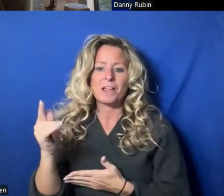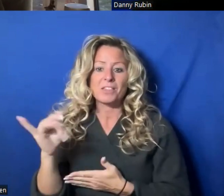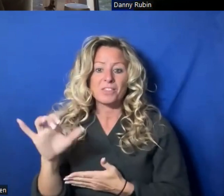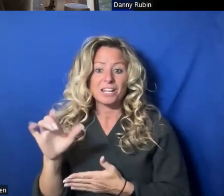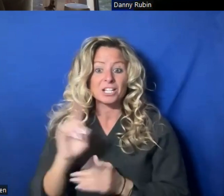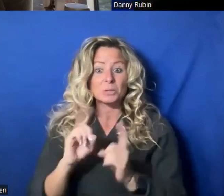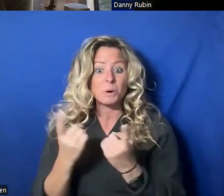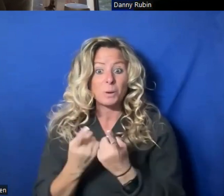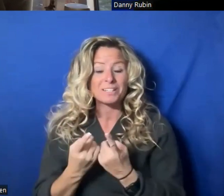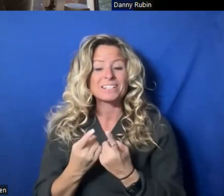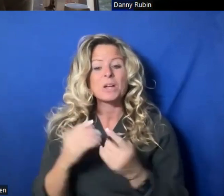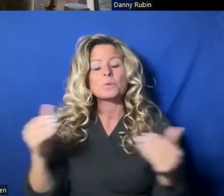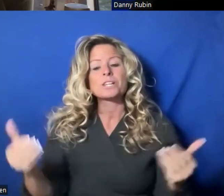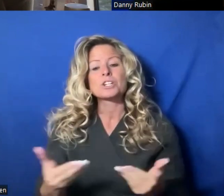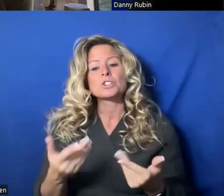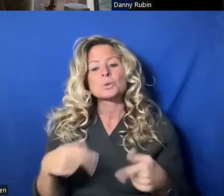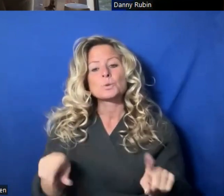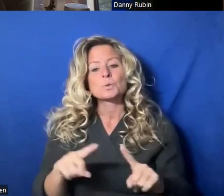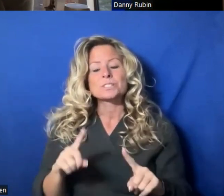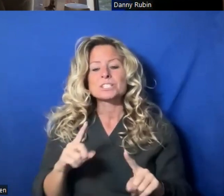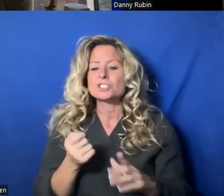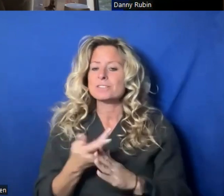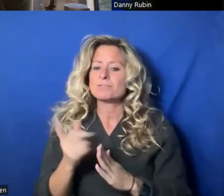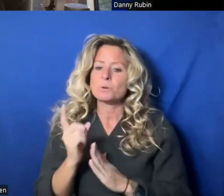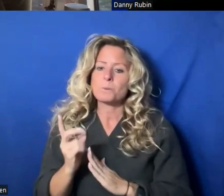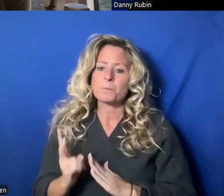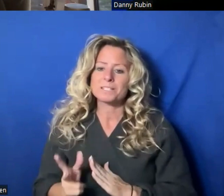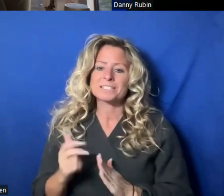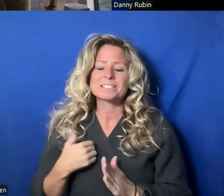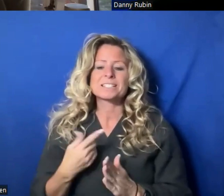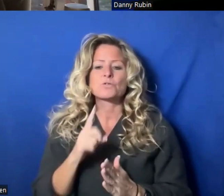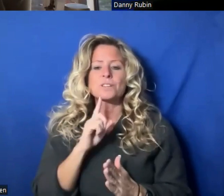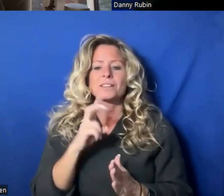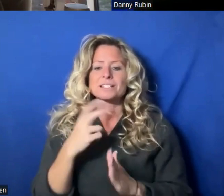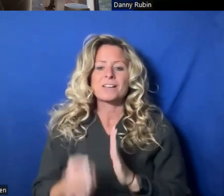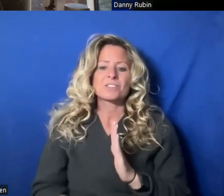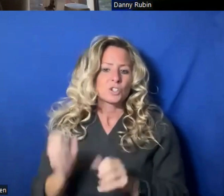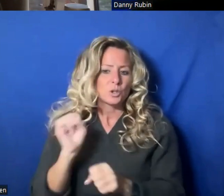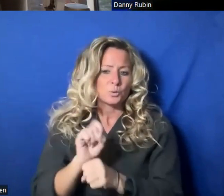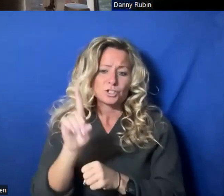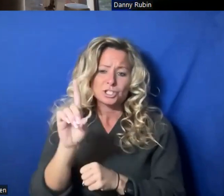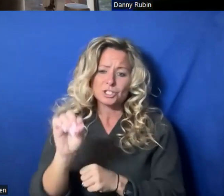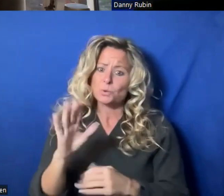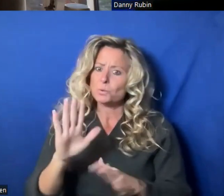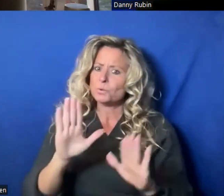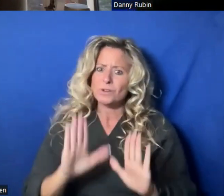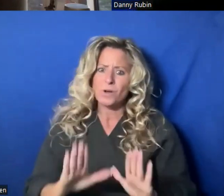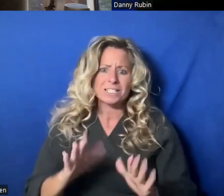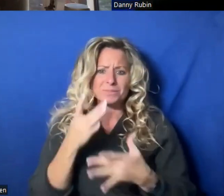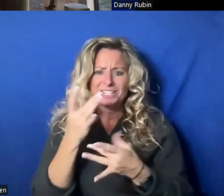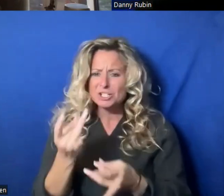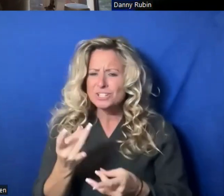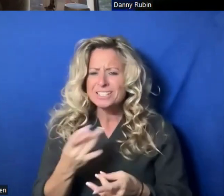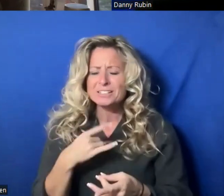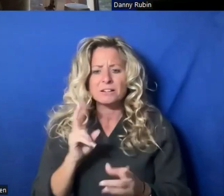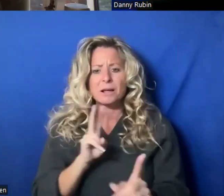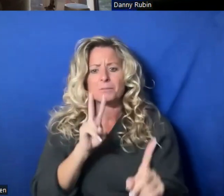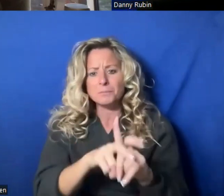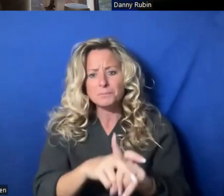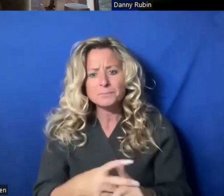we will introduce her in just a few minutes and dive into the work she does. It's super interesting, super